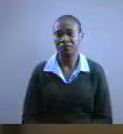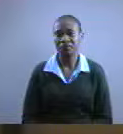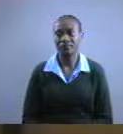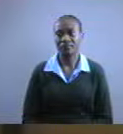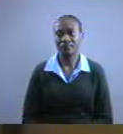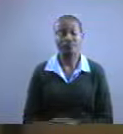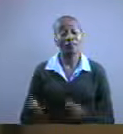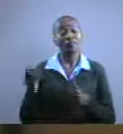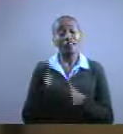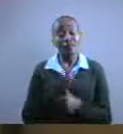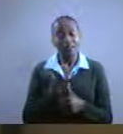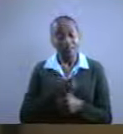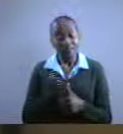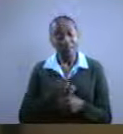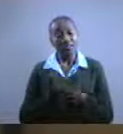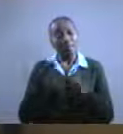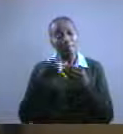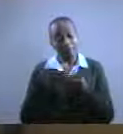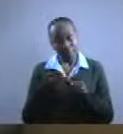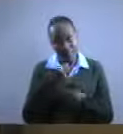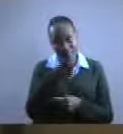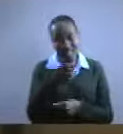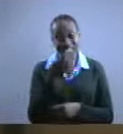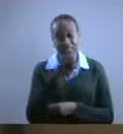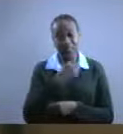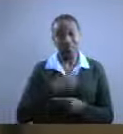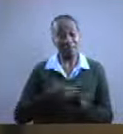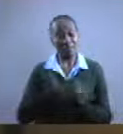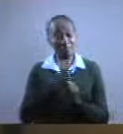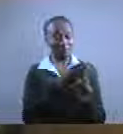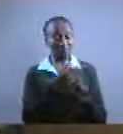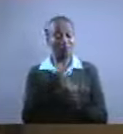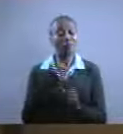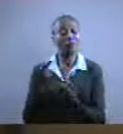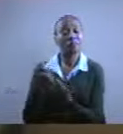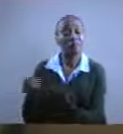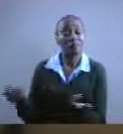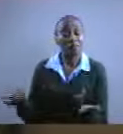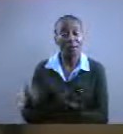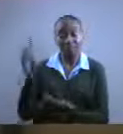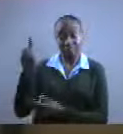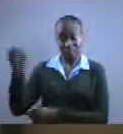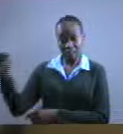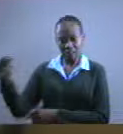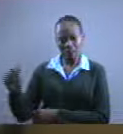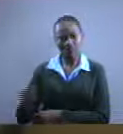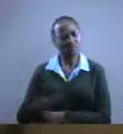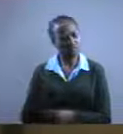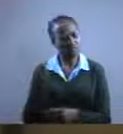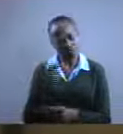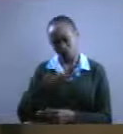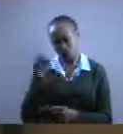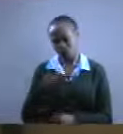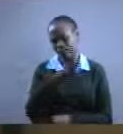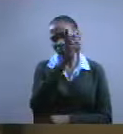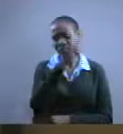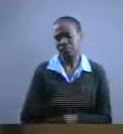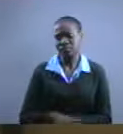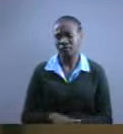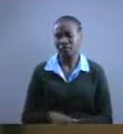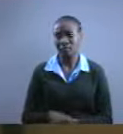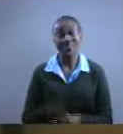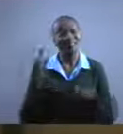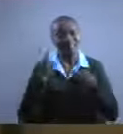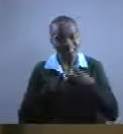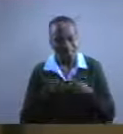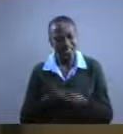the Honourable Minister says I'm being tolerated for being an unruly in the DA. That's nonsense. Secondly, he's